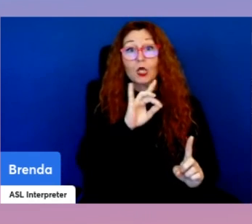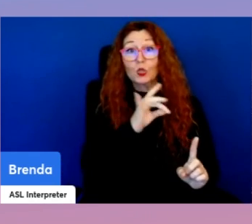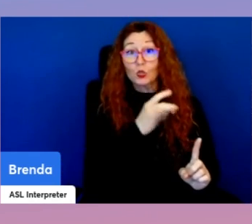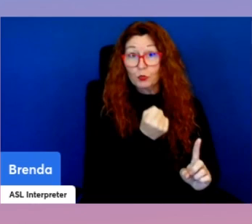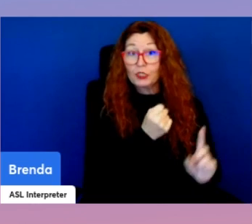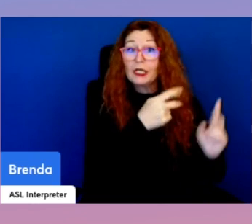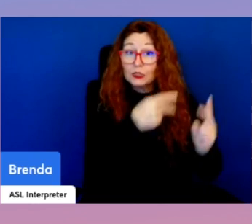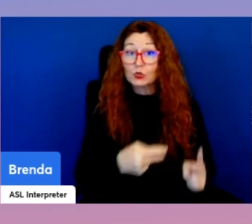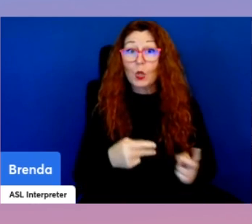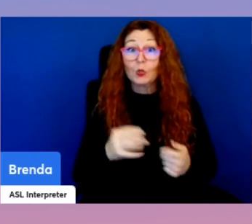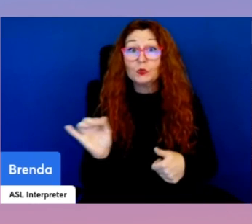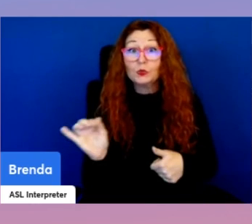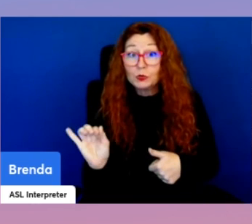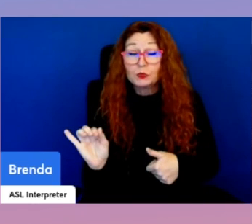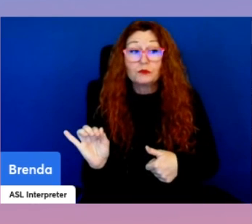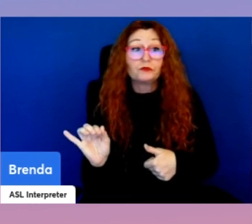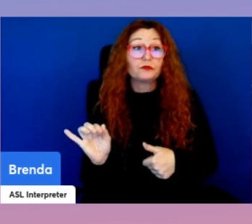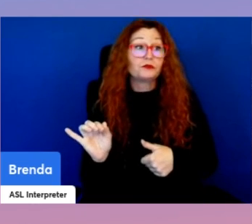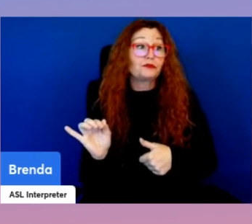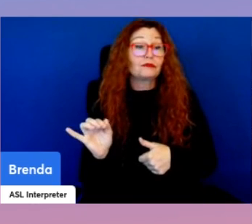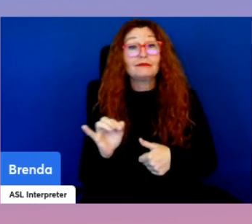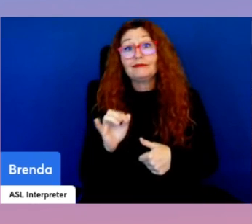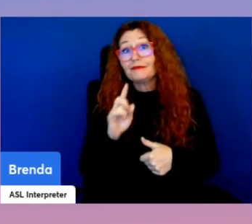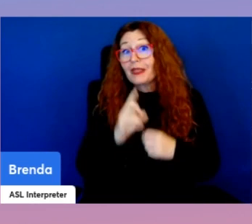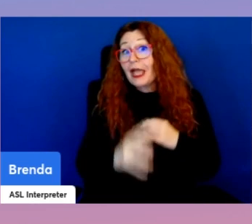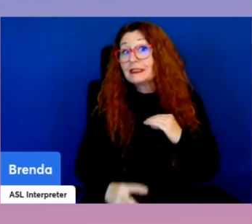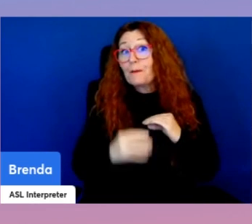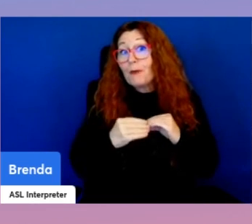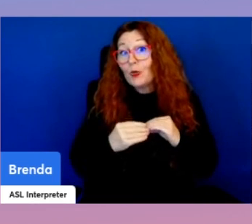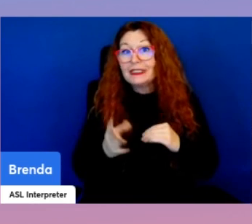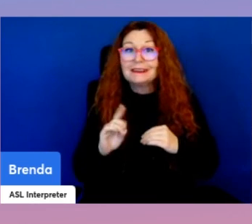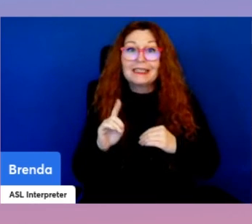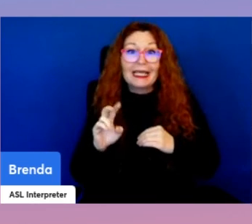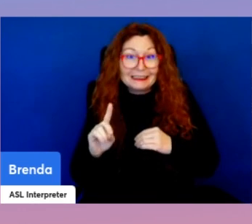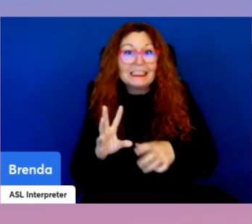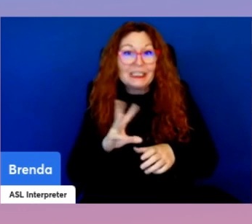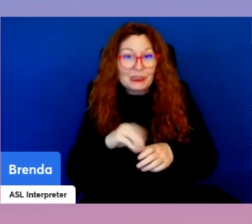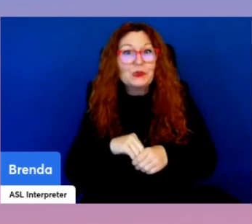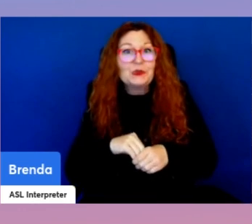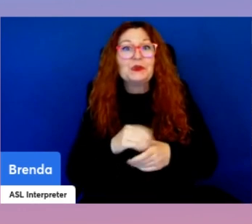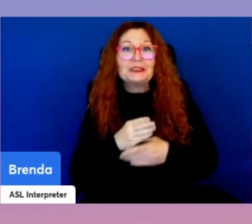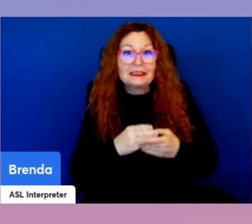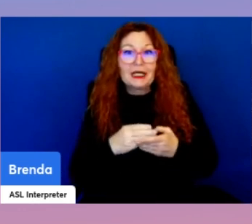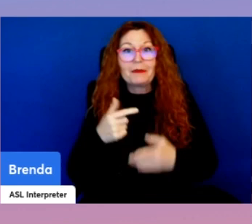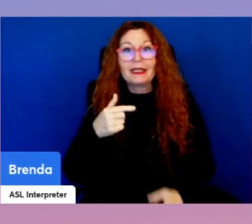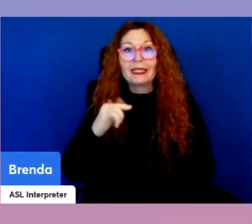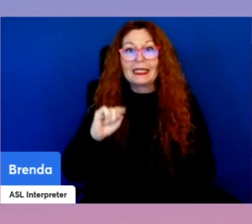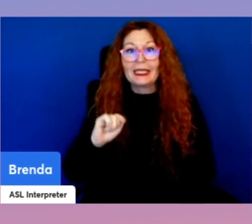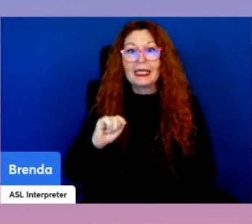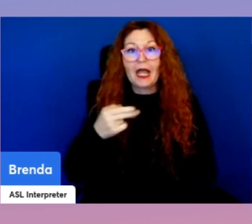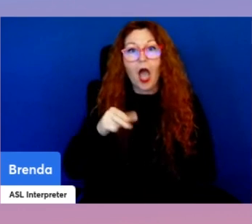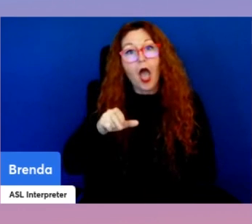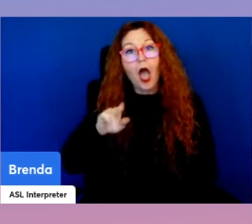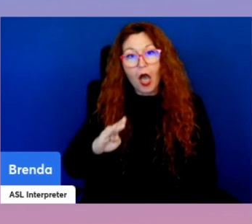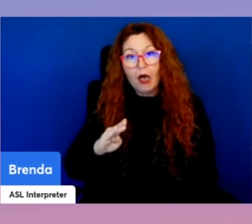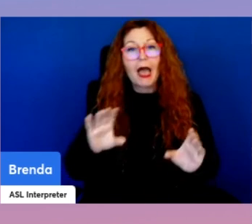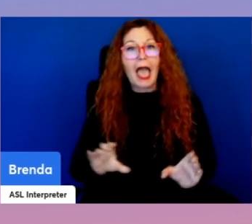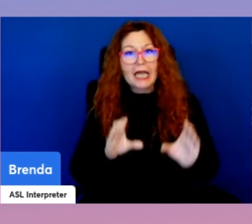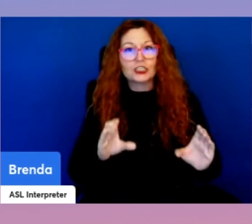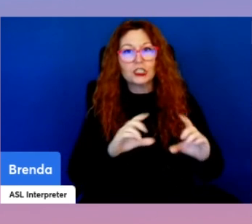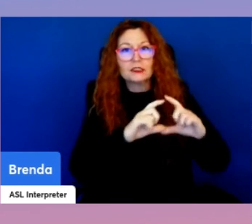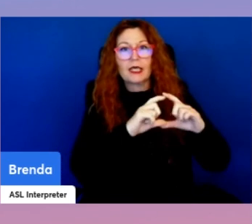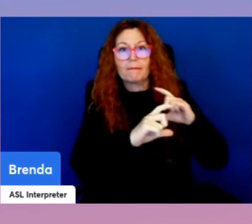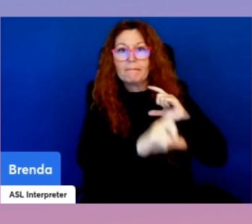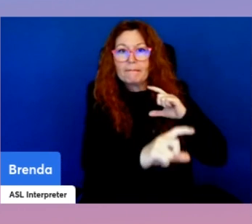Also, as a bonus, I included some GitHub Actions pipelines that run